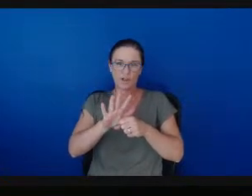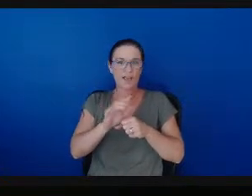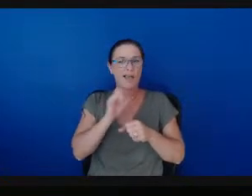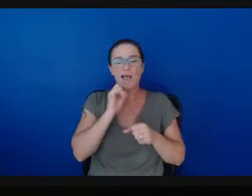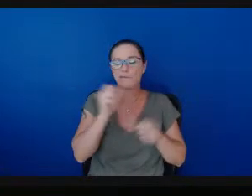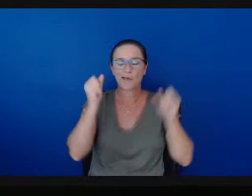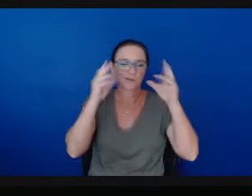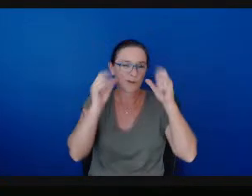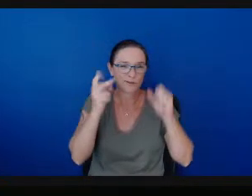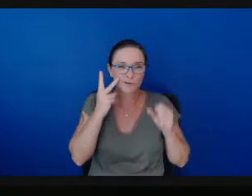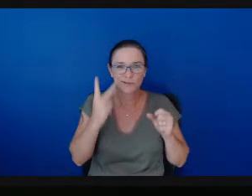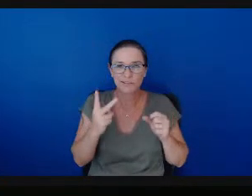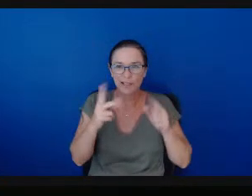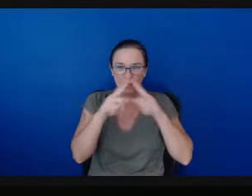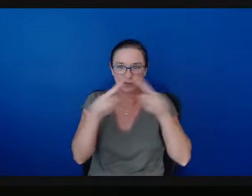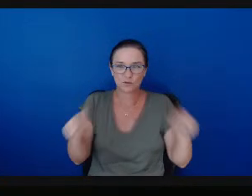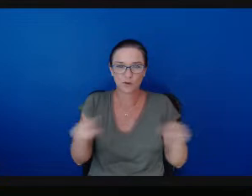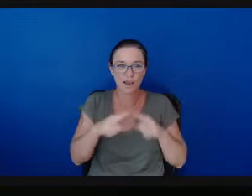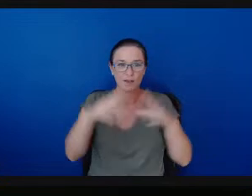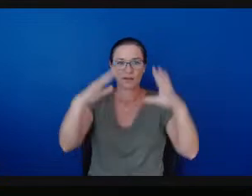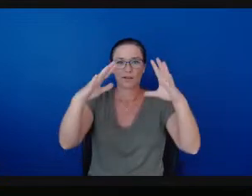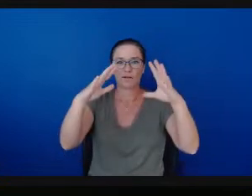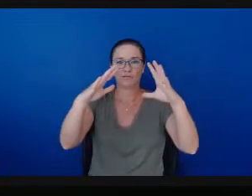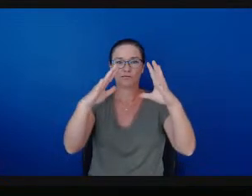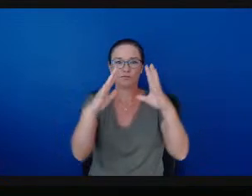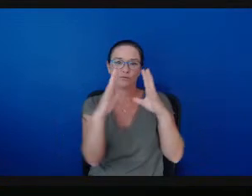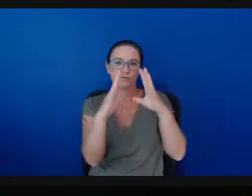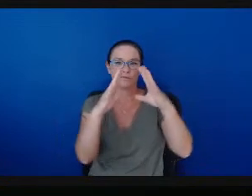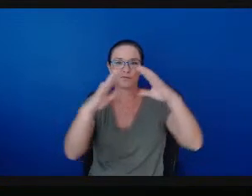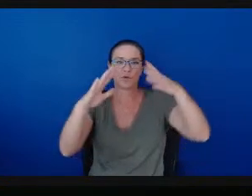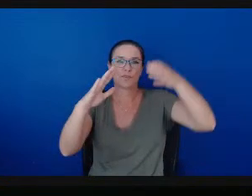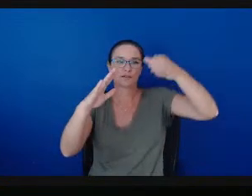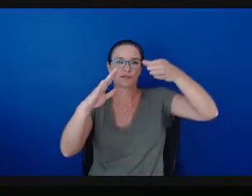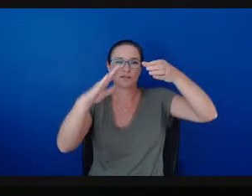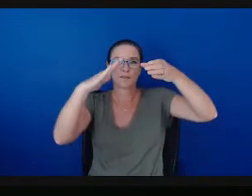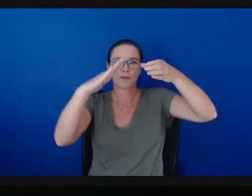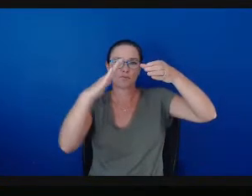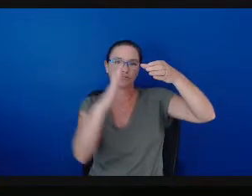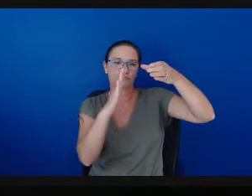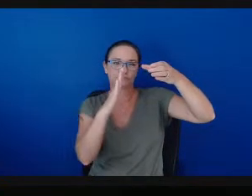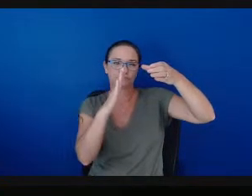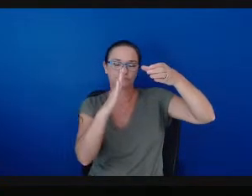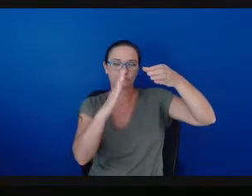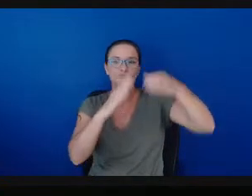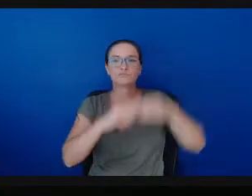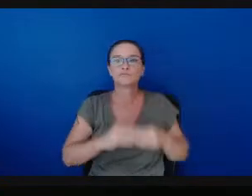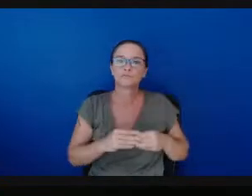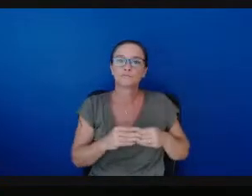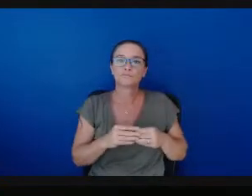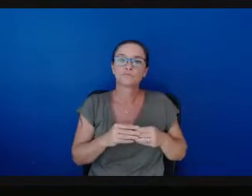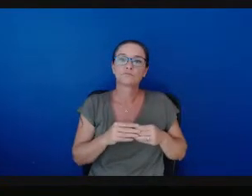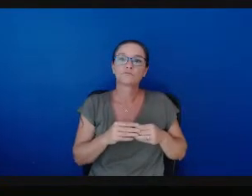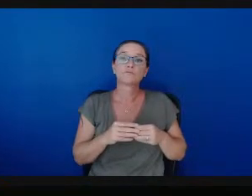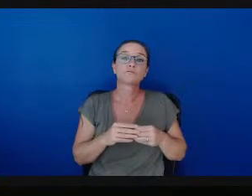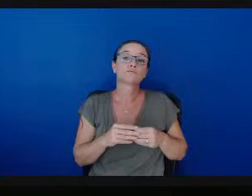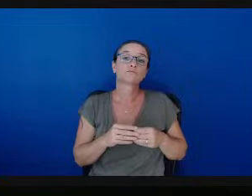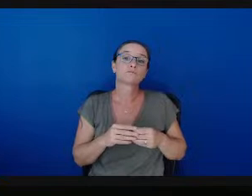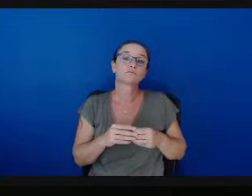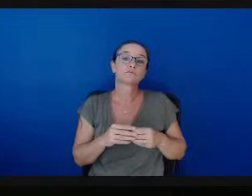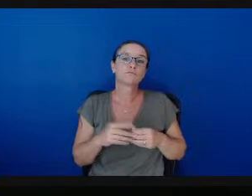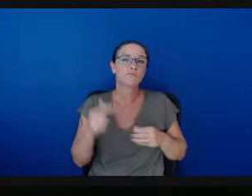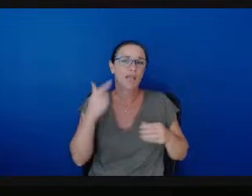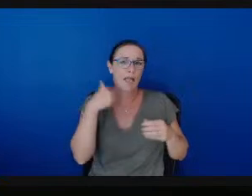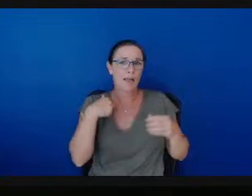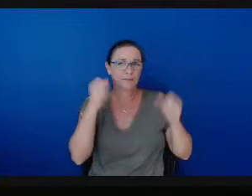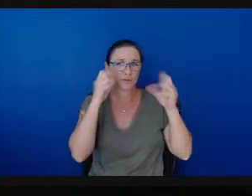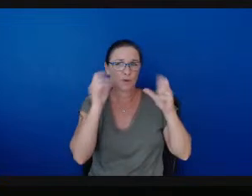triangle actually sagging. And one thing that's still notable to me is how few earthquakes we have anywhere on this East Rift connector or East Rift